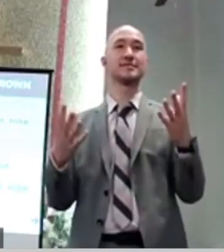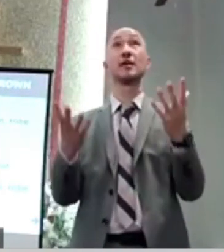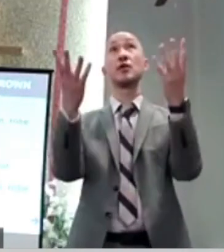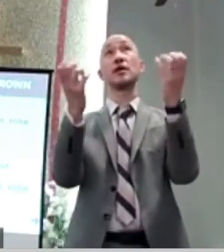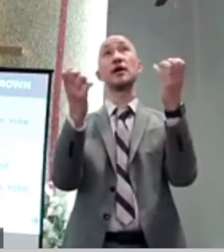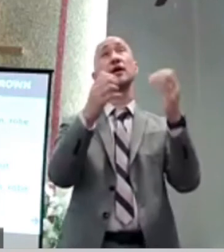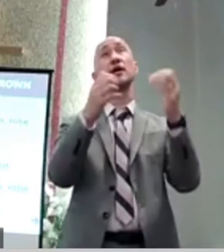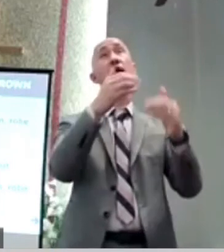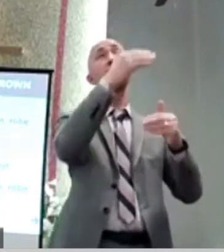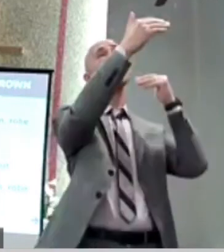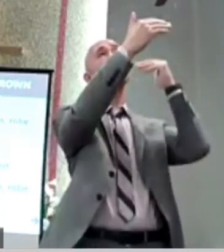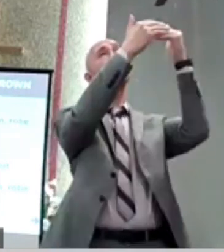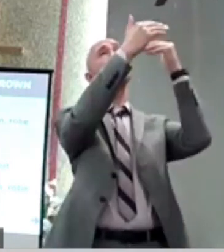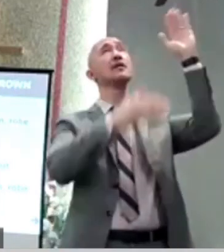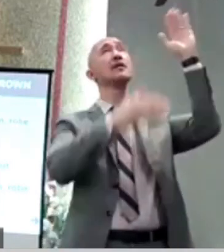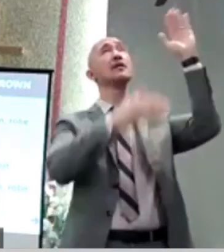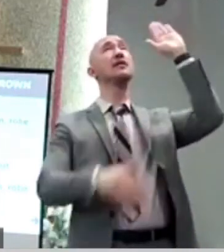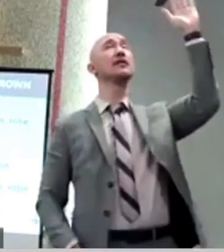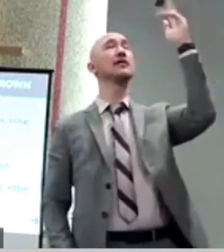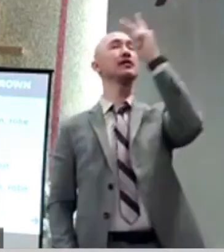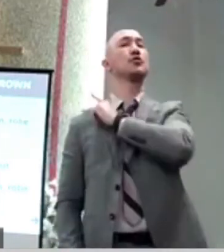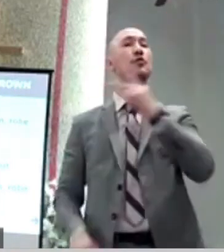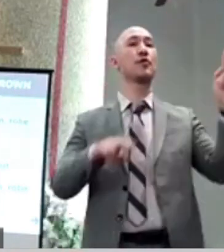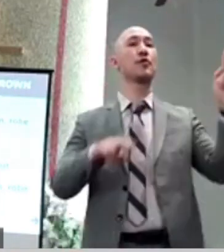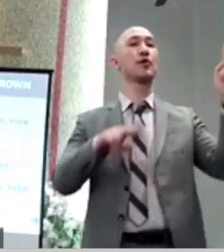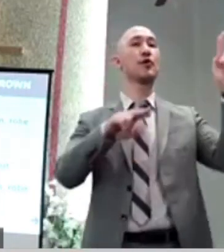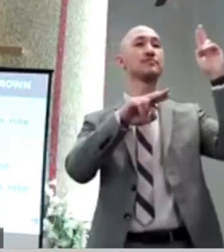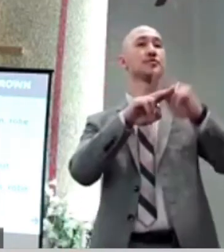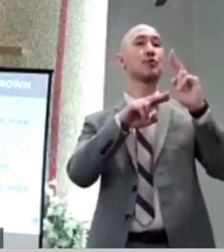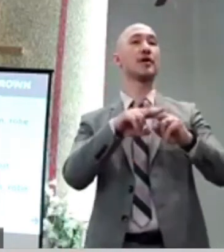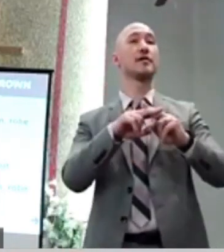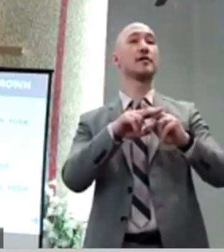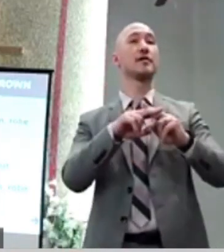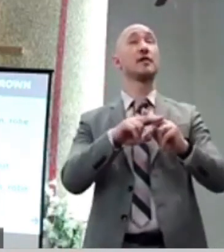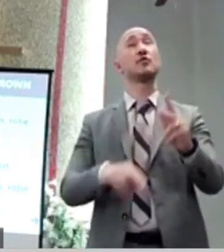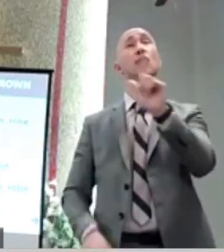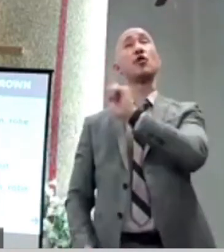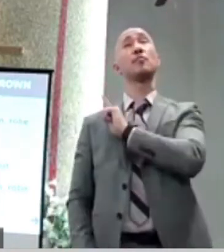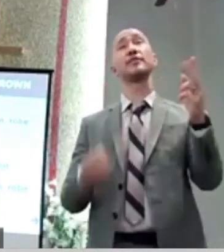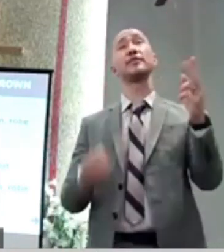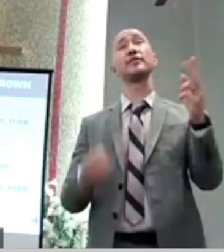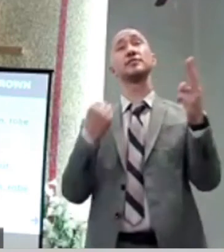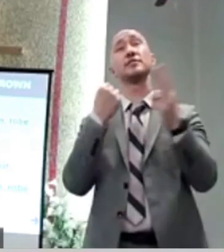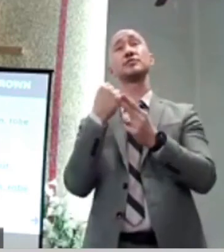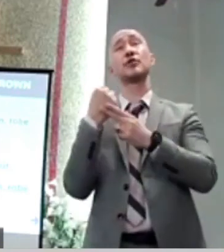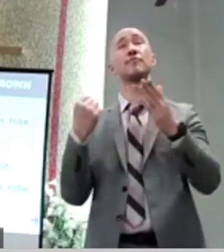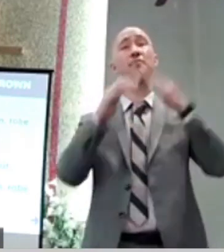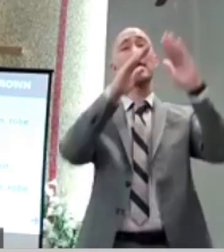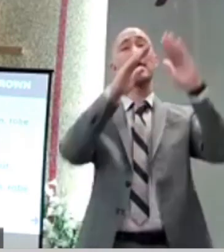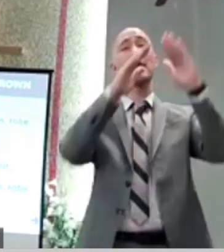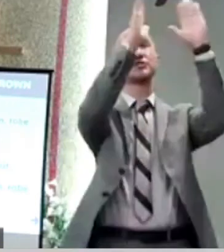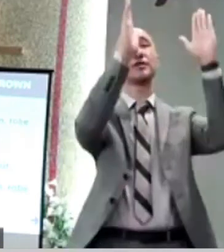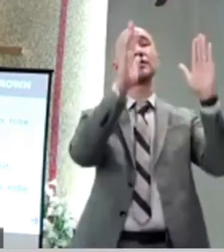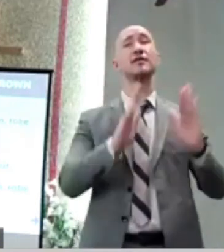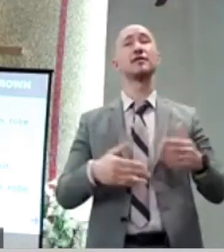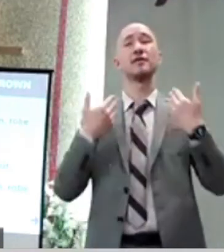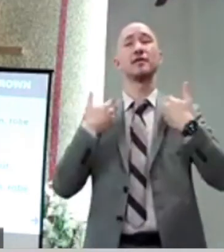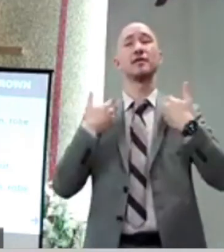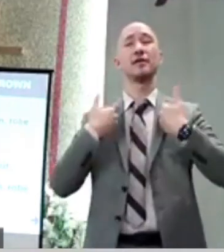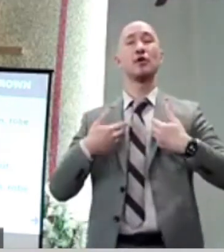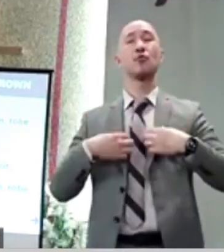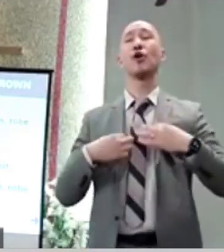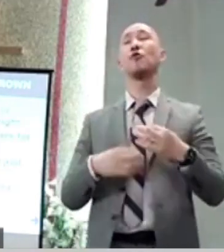abound. Let me your throne surround. Lord, please reserve my